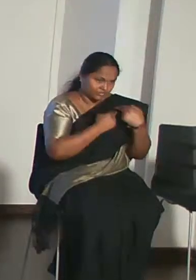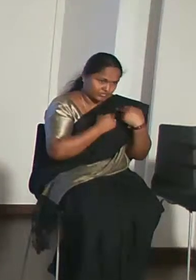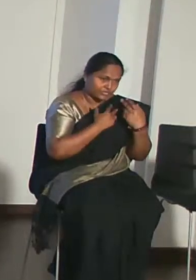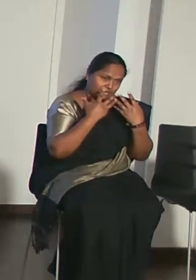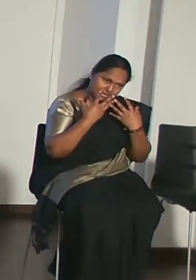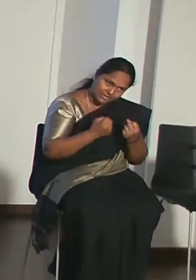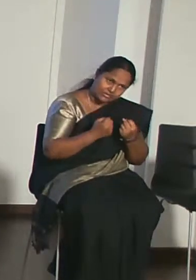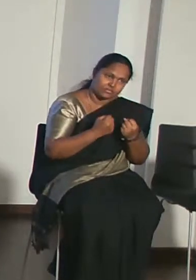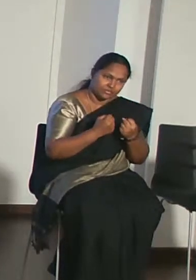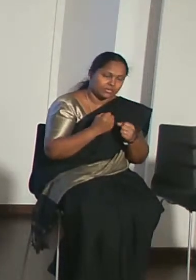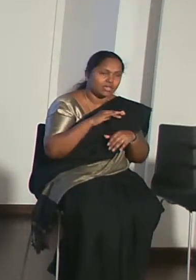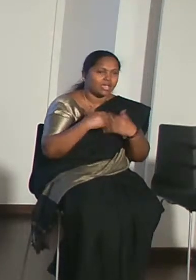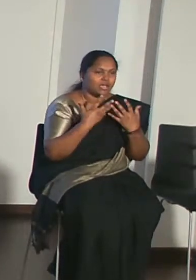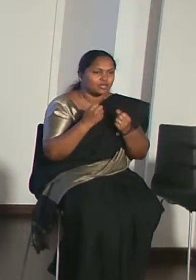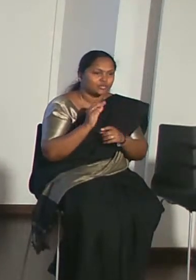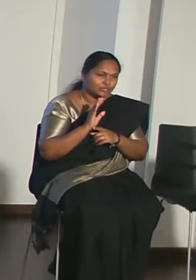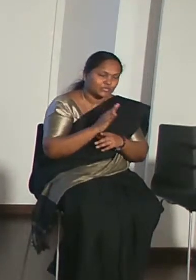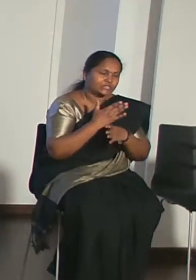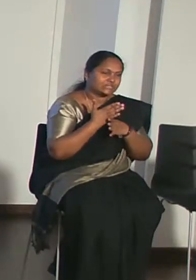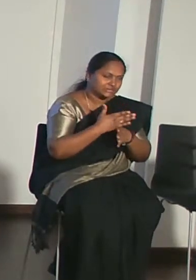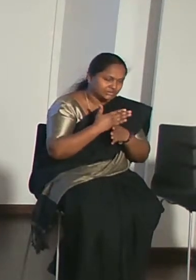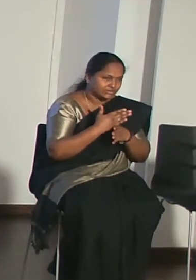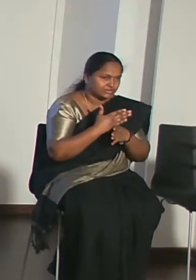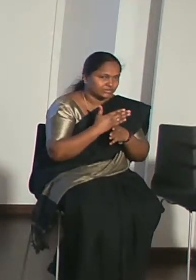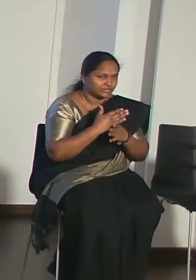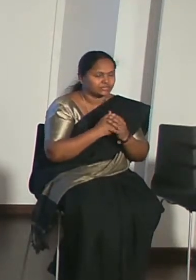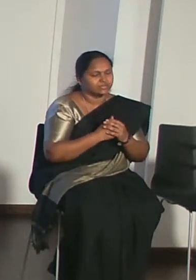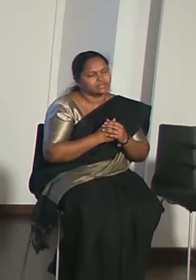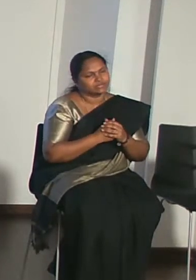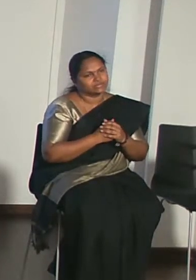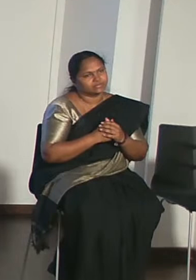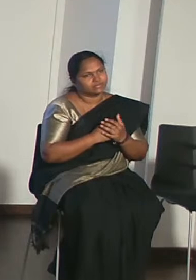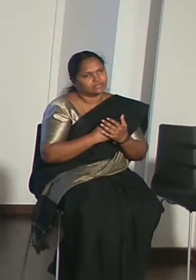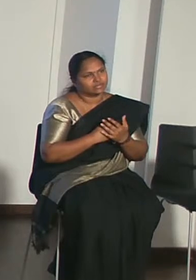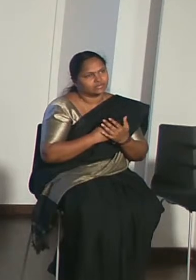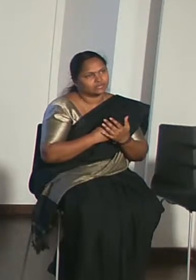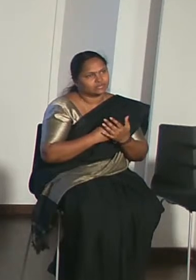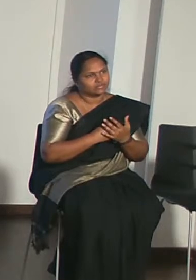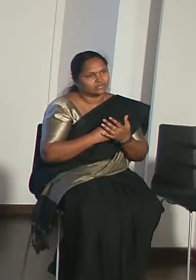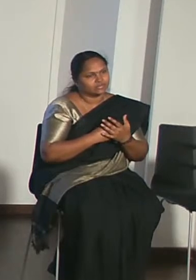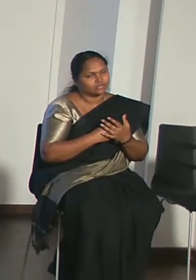we have in how we are sharing things too.